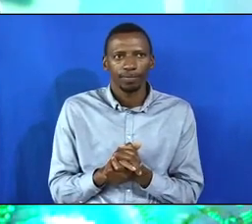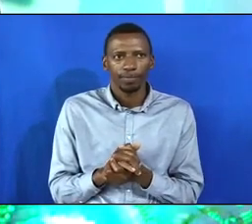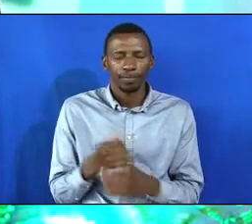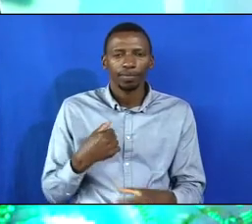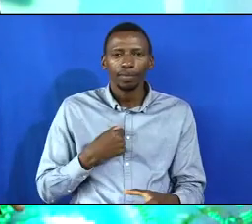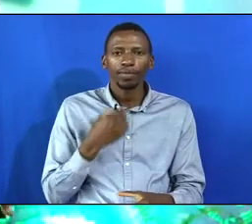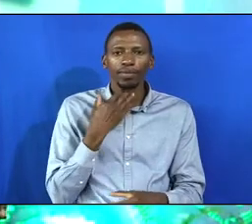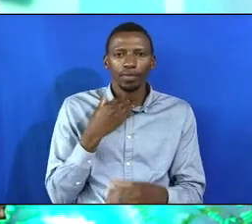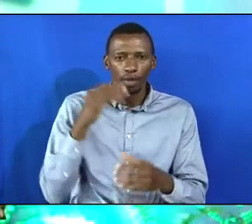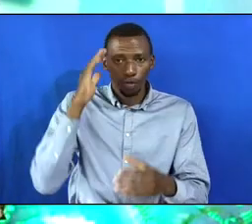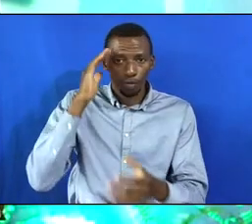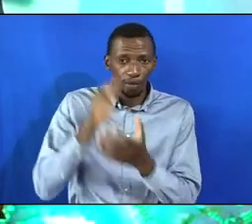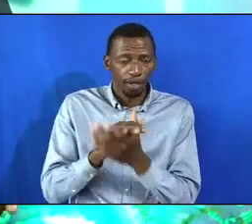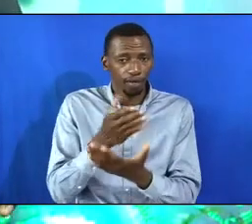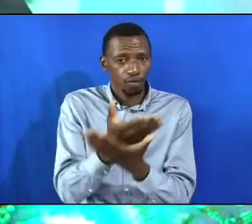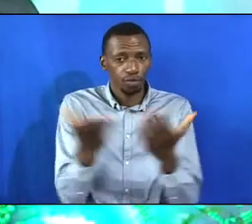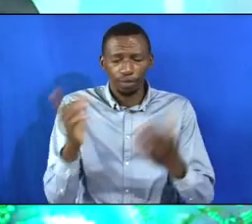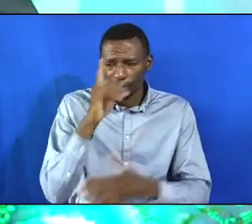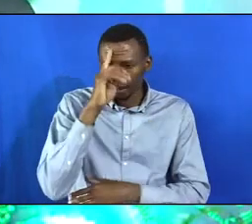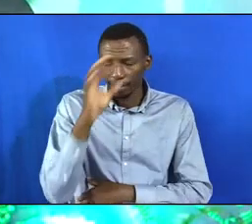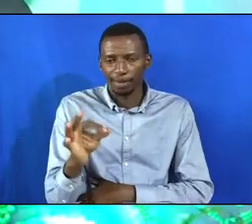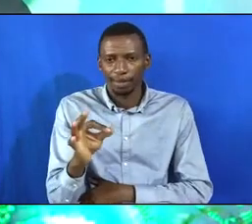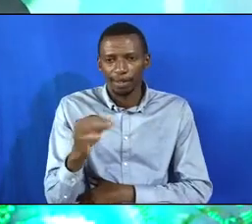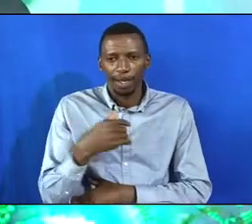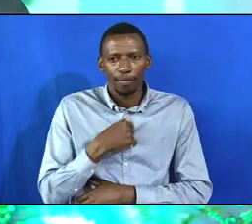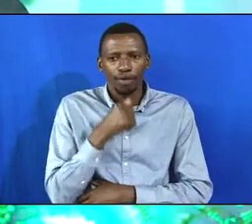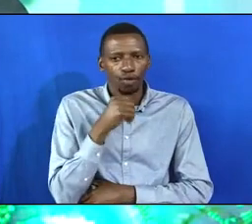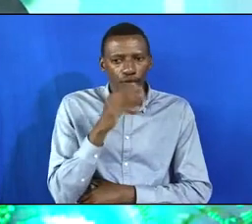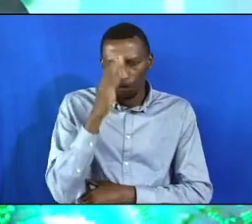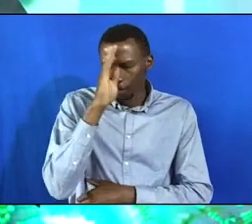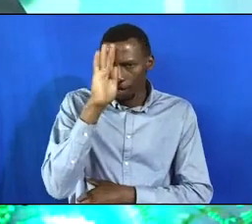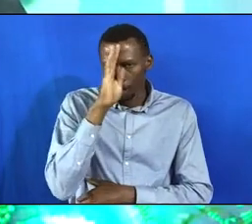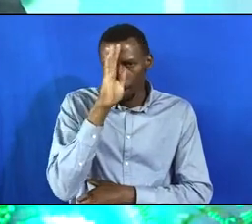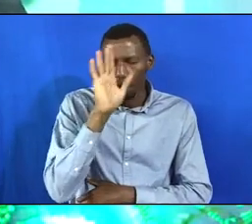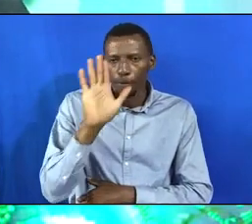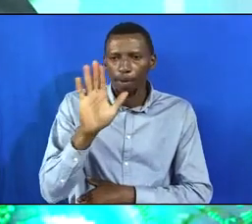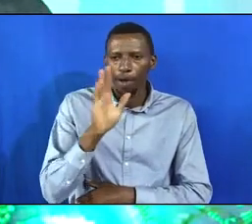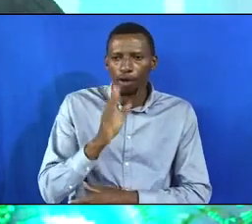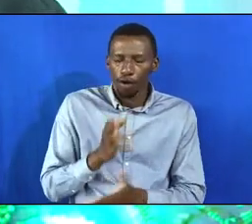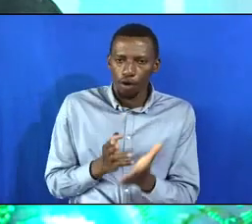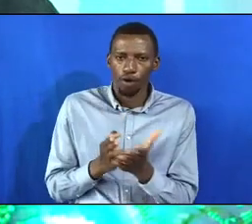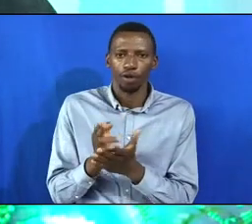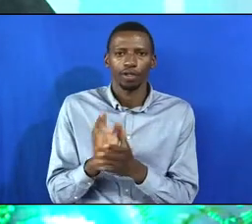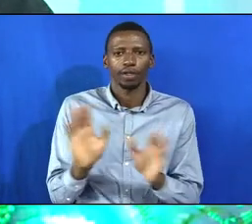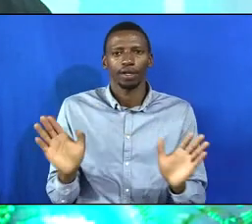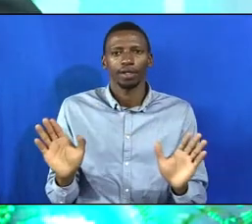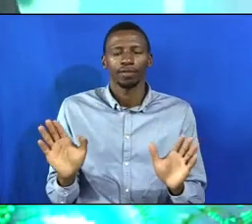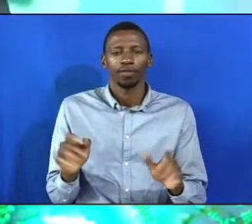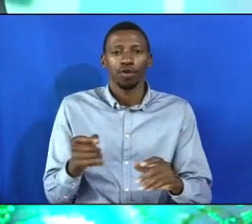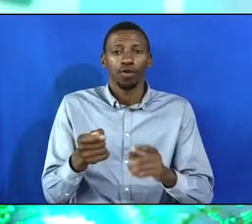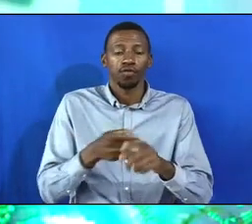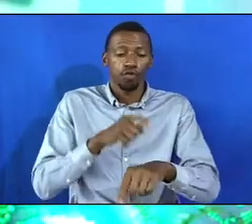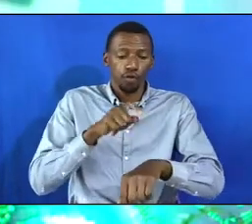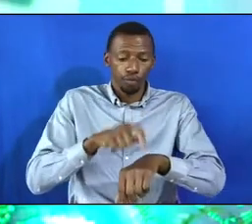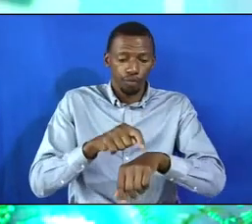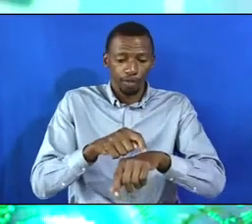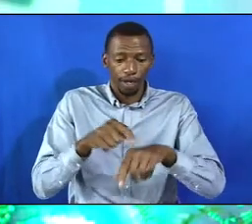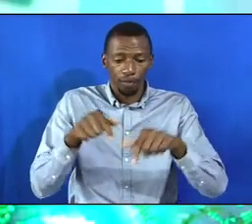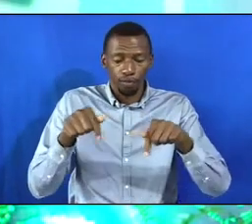I want to believe you are serious. I don't doubt your sincerity. So right from even this